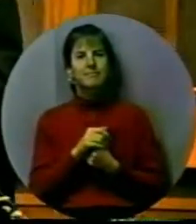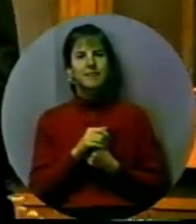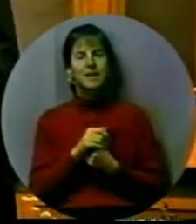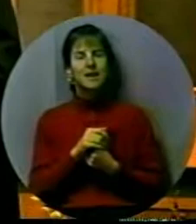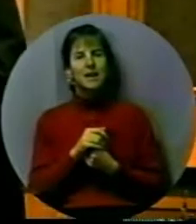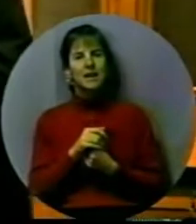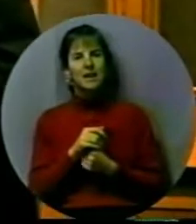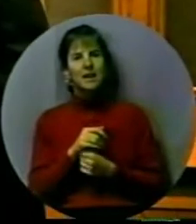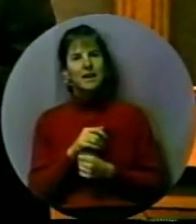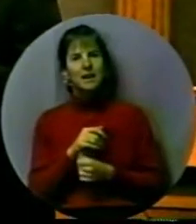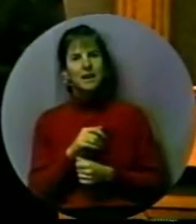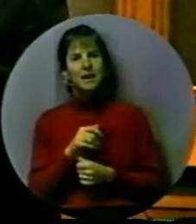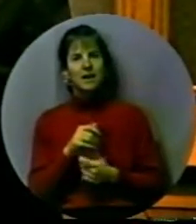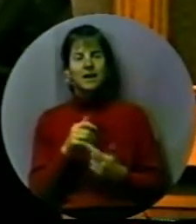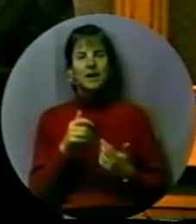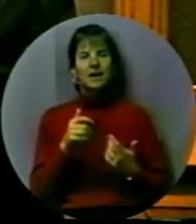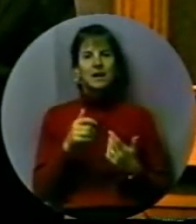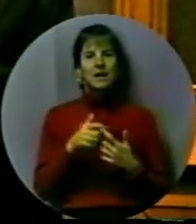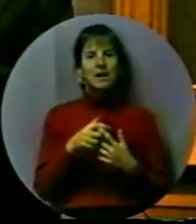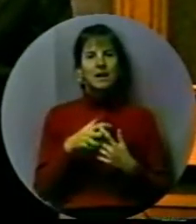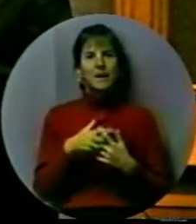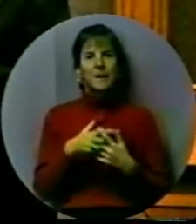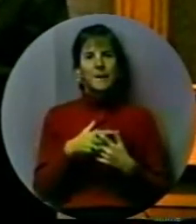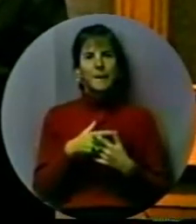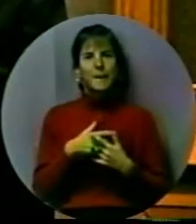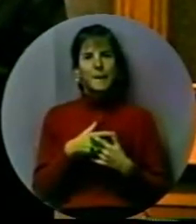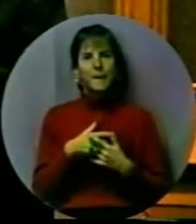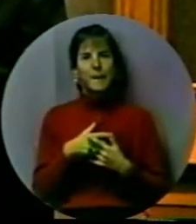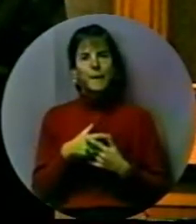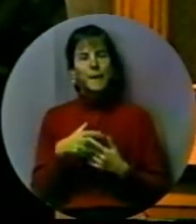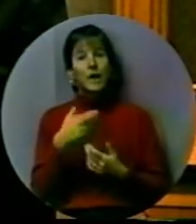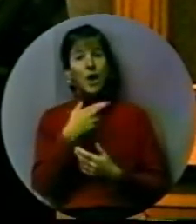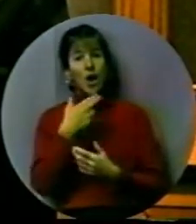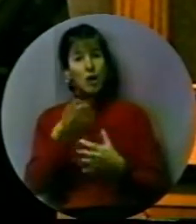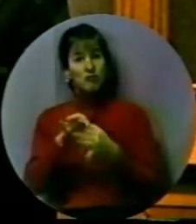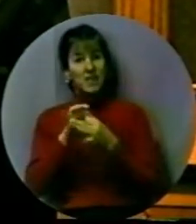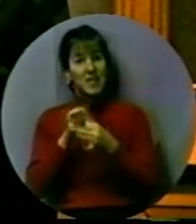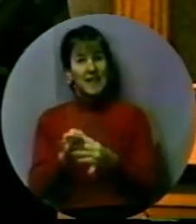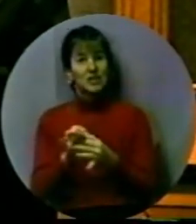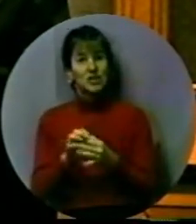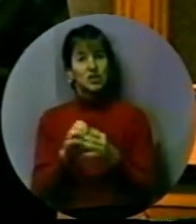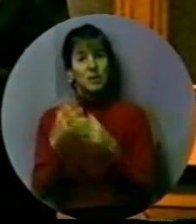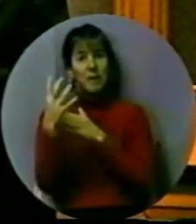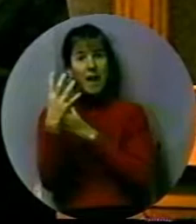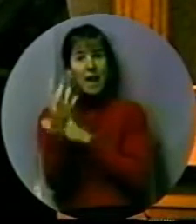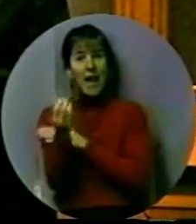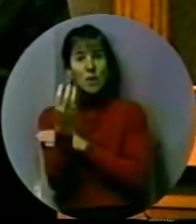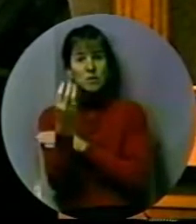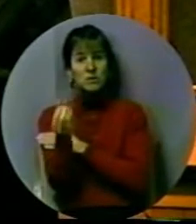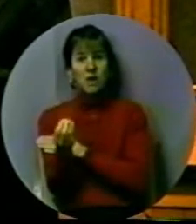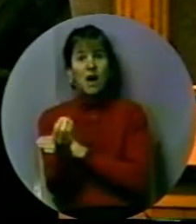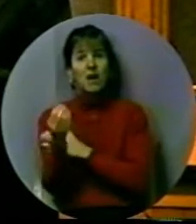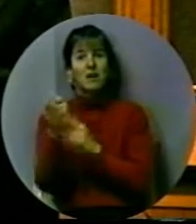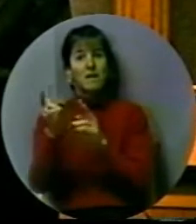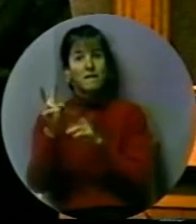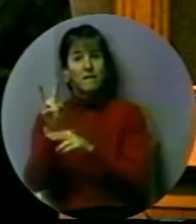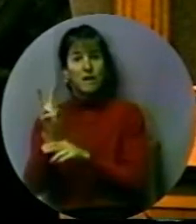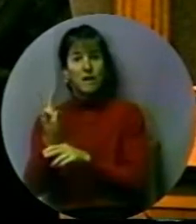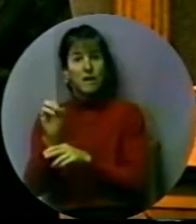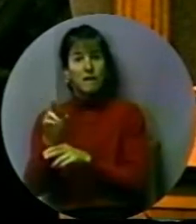that has to make me have a relationship that's outside of virtue